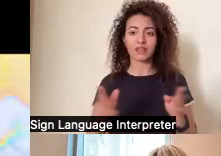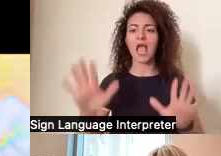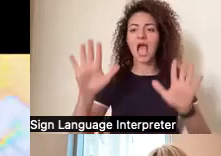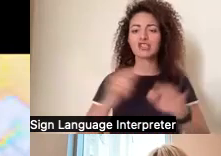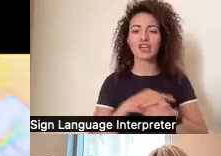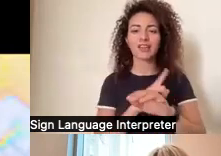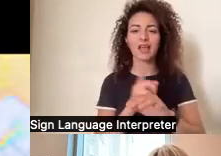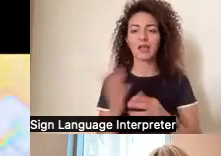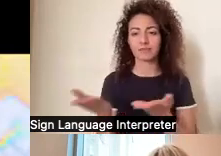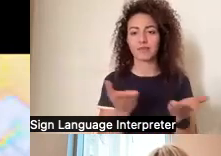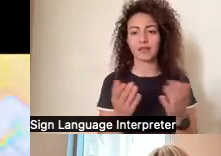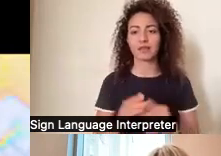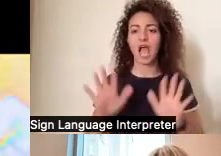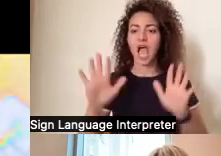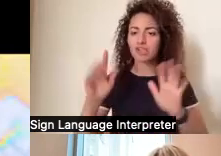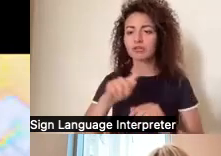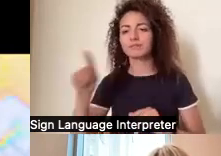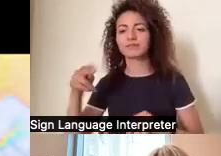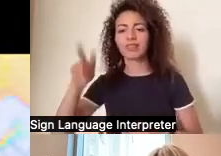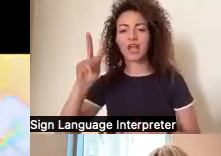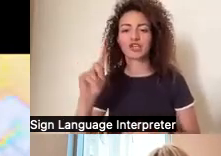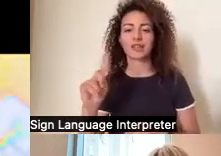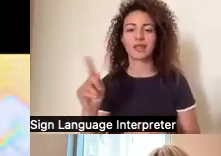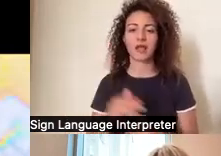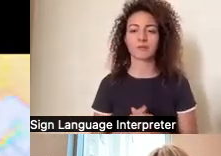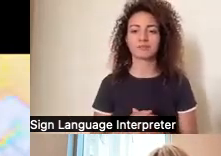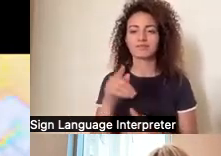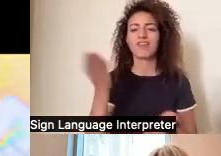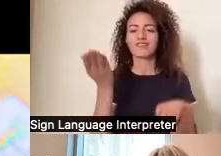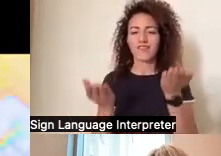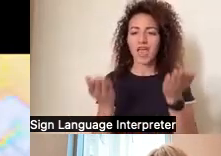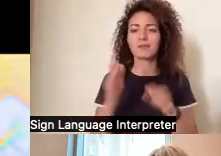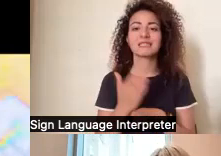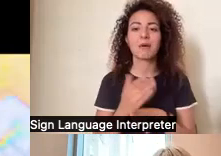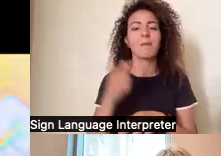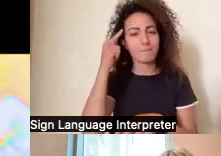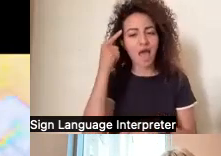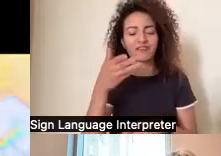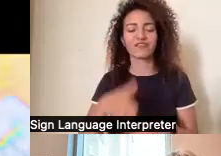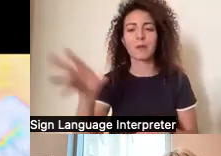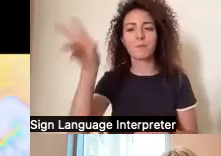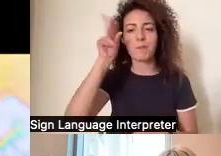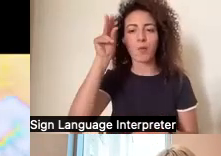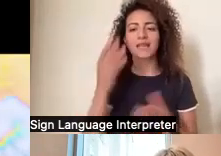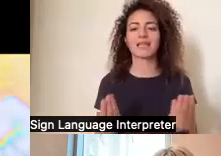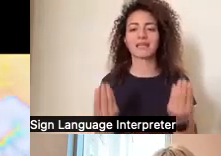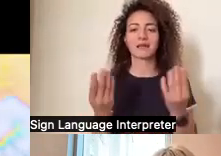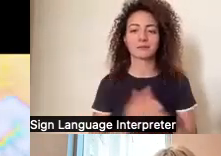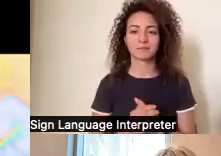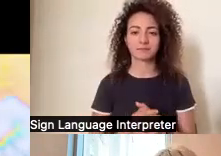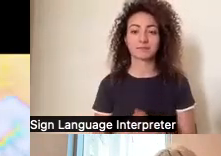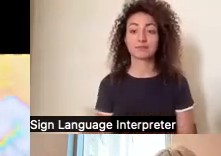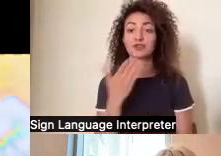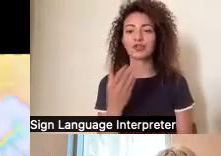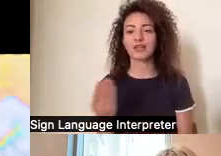minutes, Rachel, 10, 12 minutes, and it's only fair. Thank you. There's a lot of information, and I think, okay. Yeah. All right. Thank you